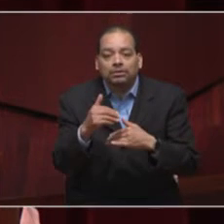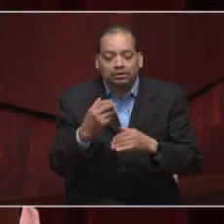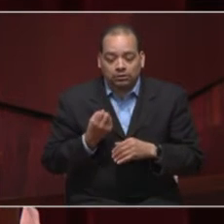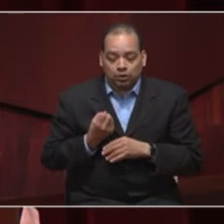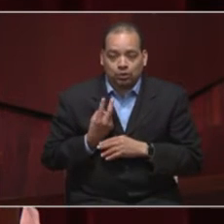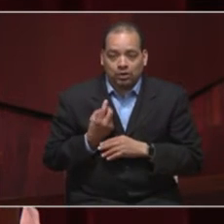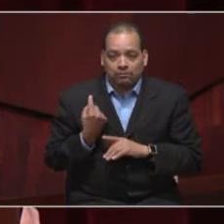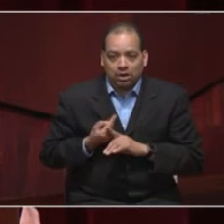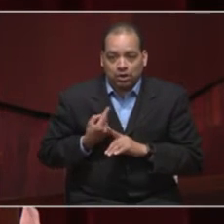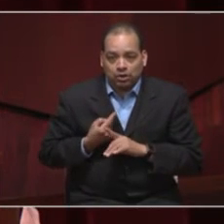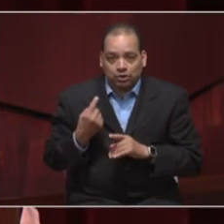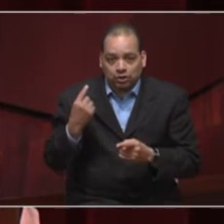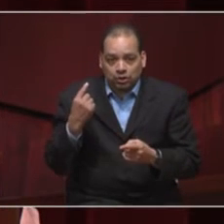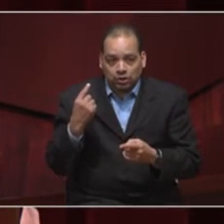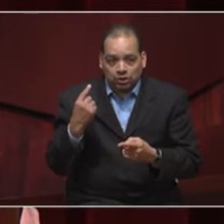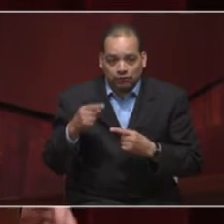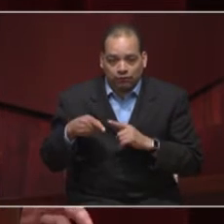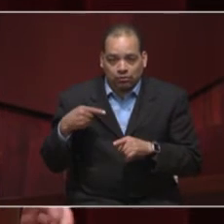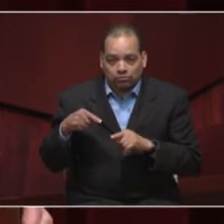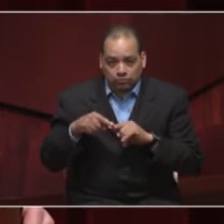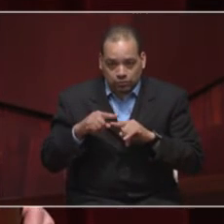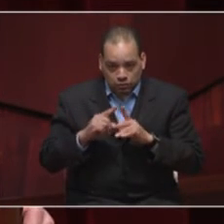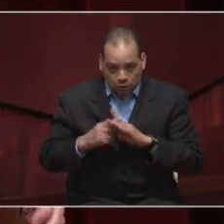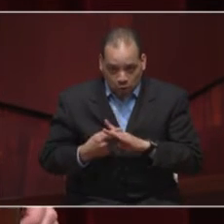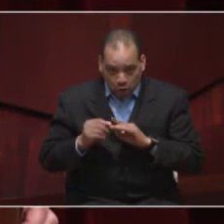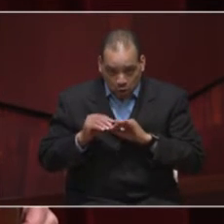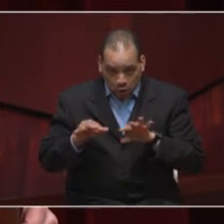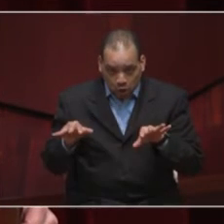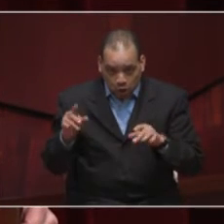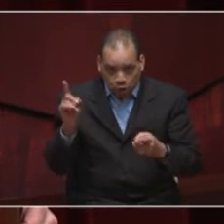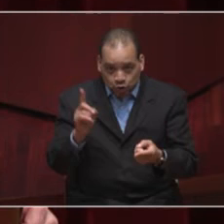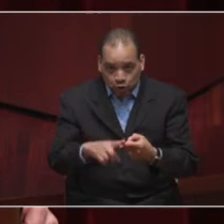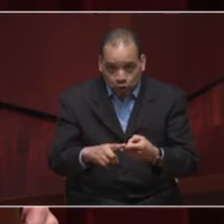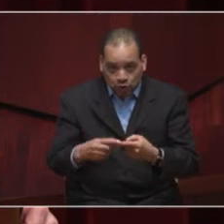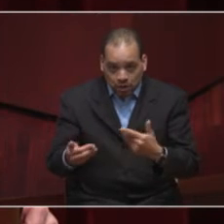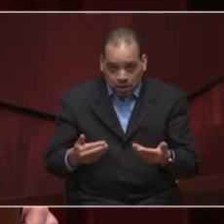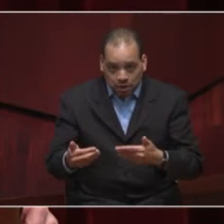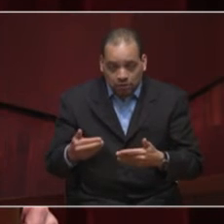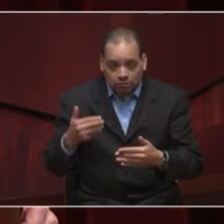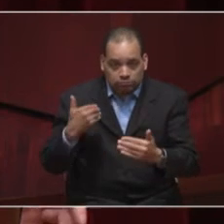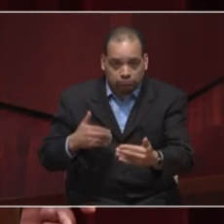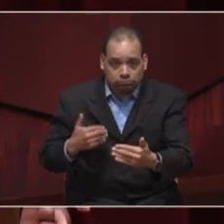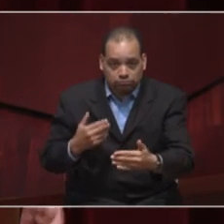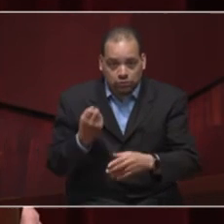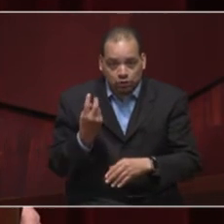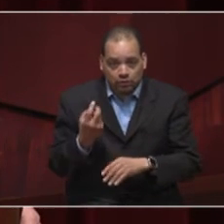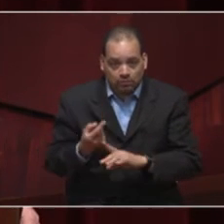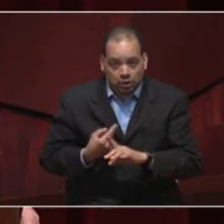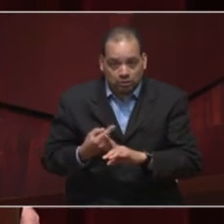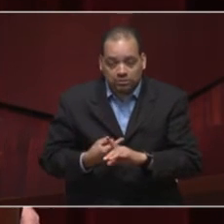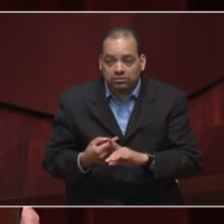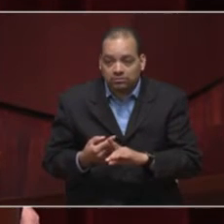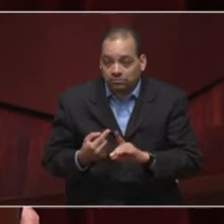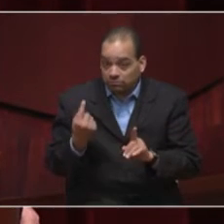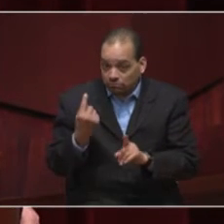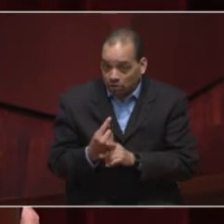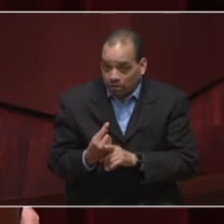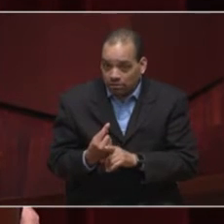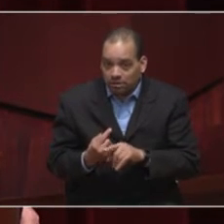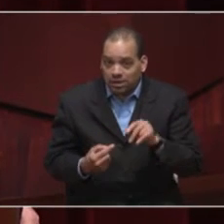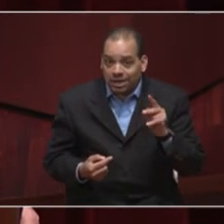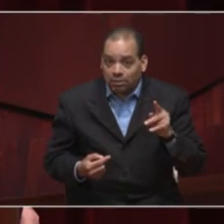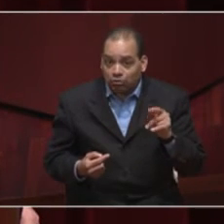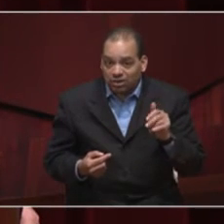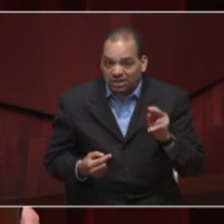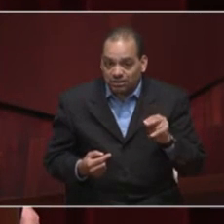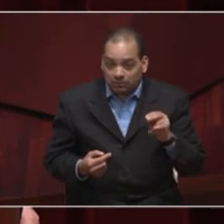gentleman was referring to. Not sure. That sounds, I think you're correct in that. And Preston, is that your understanding